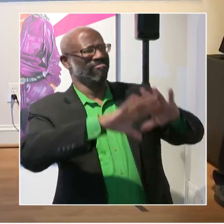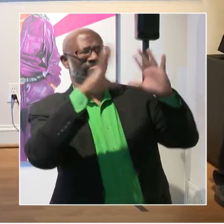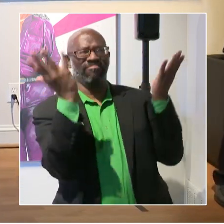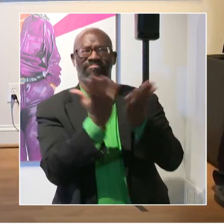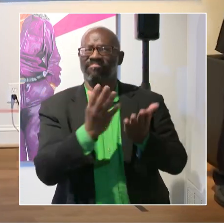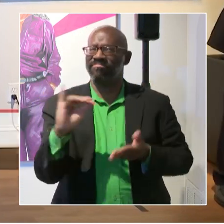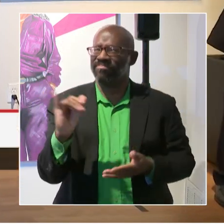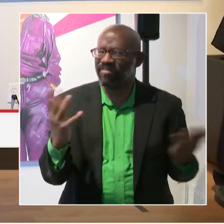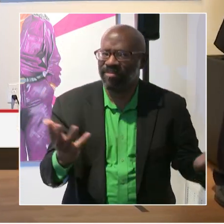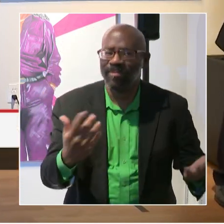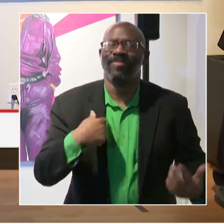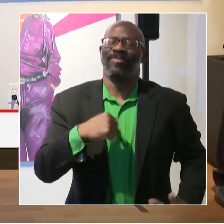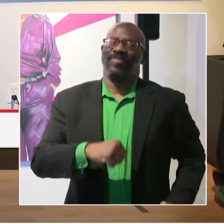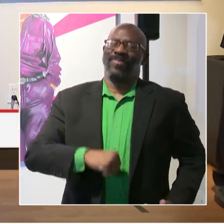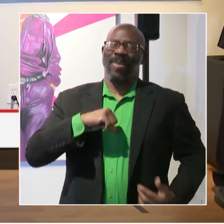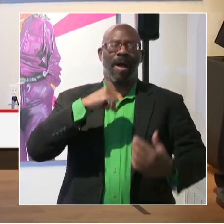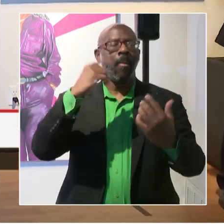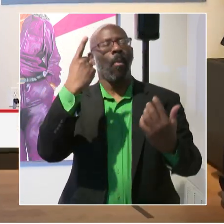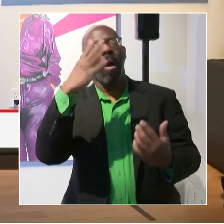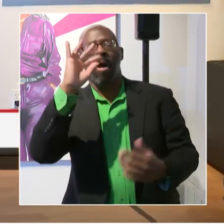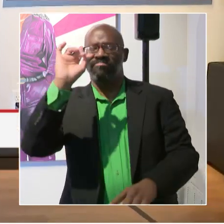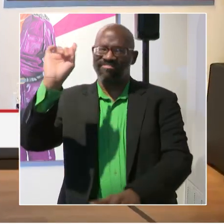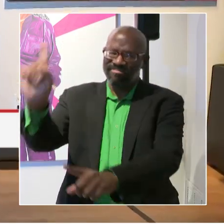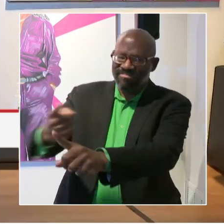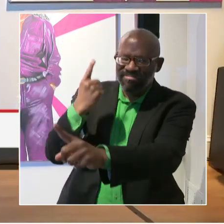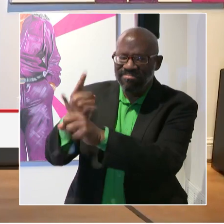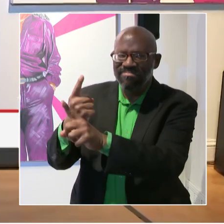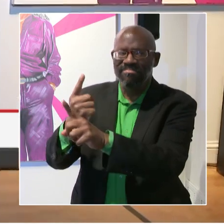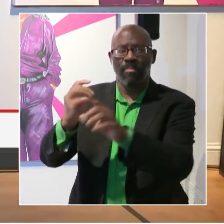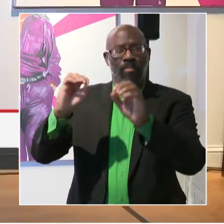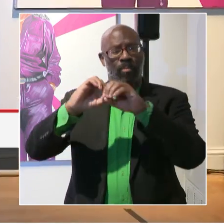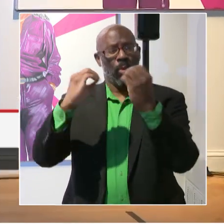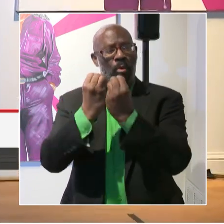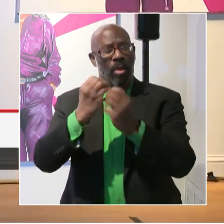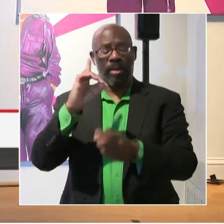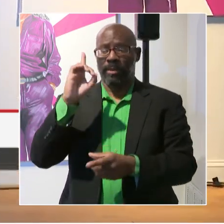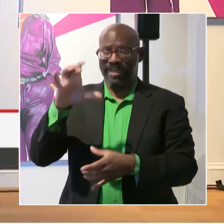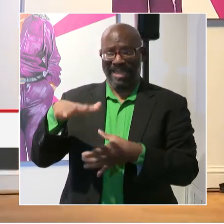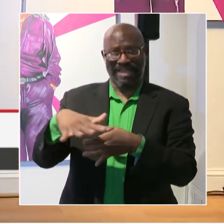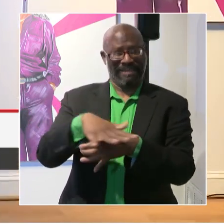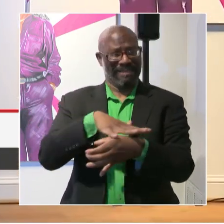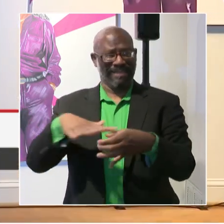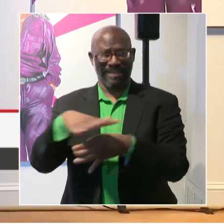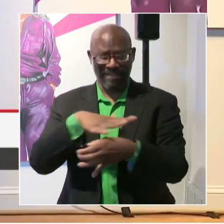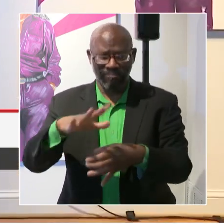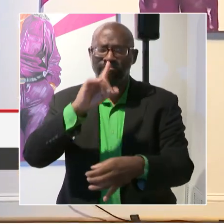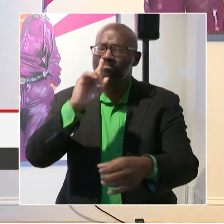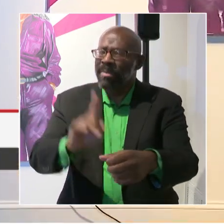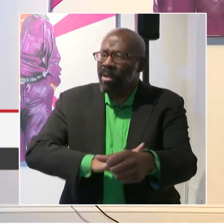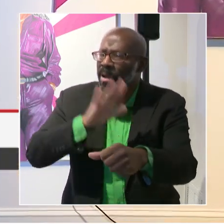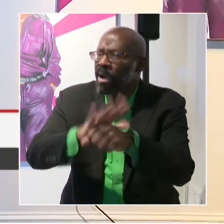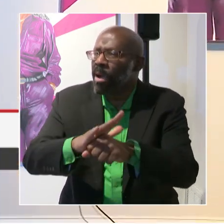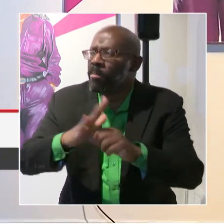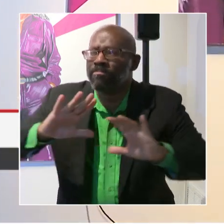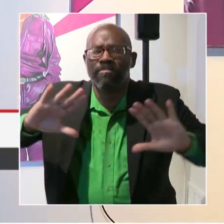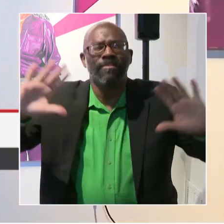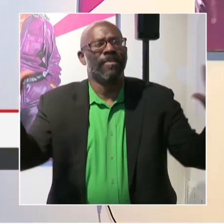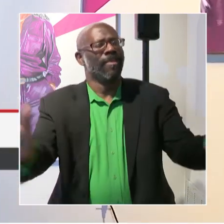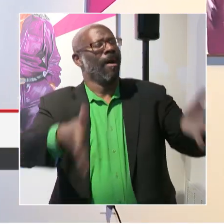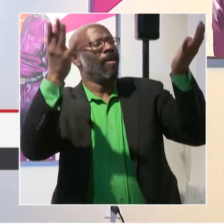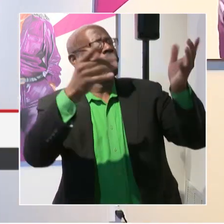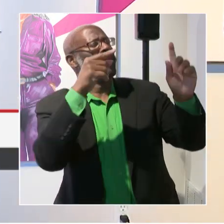the only organizations in DC and the surrounding area committed to fostering underrepresented artists in every